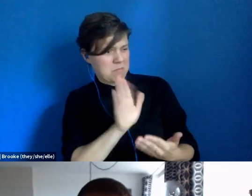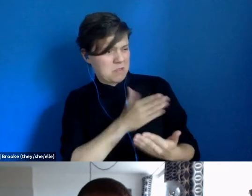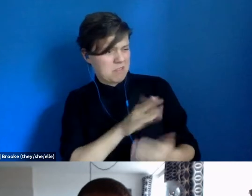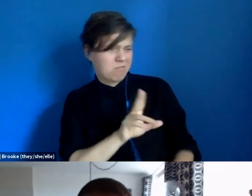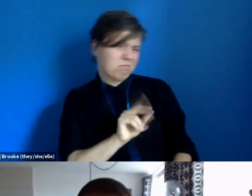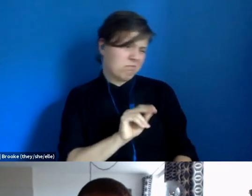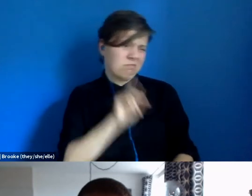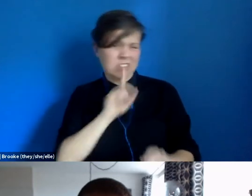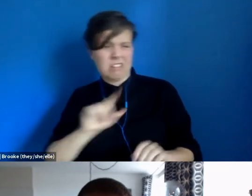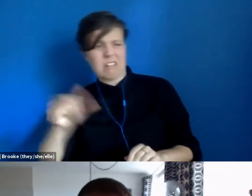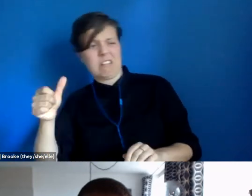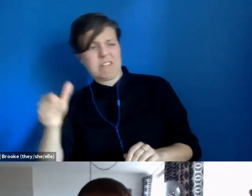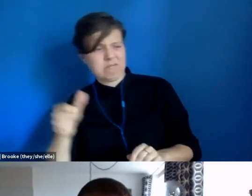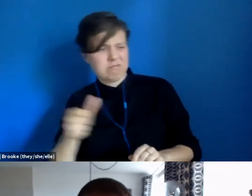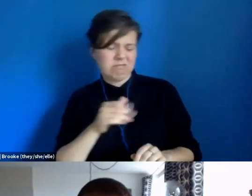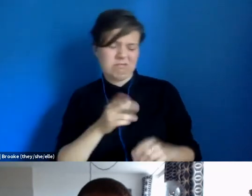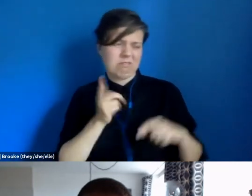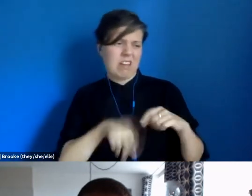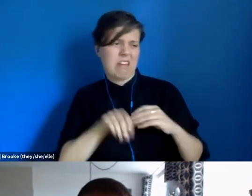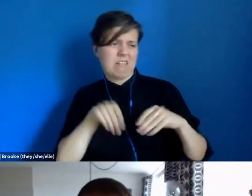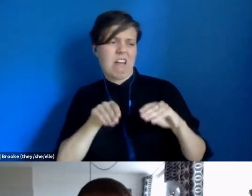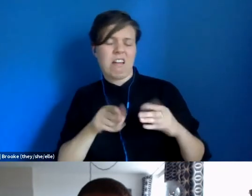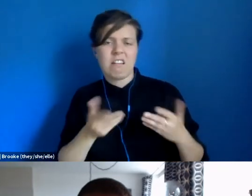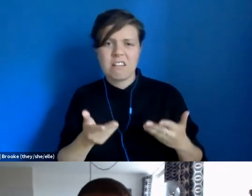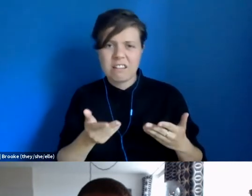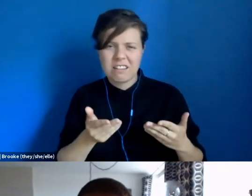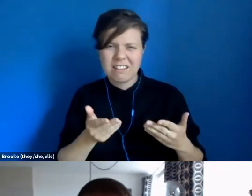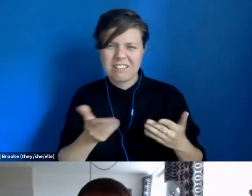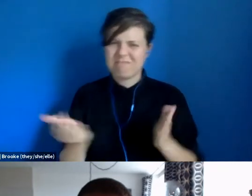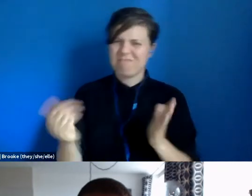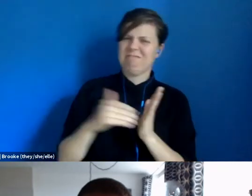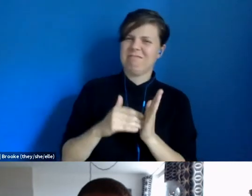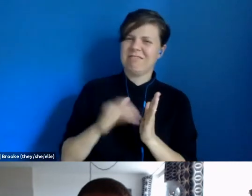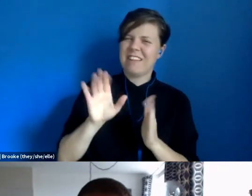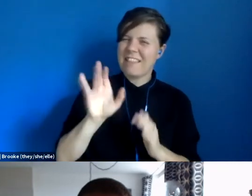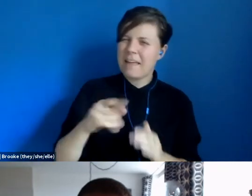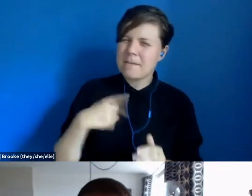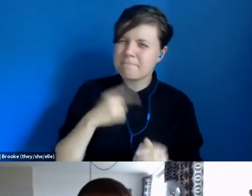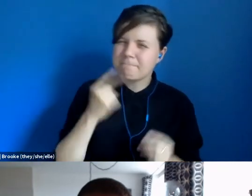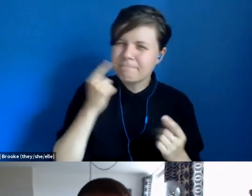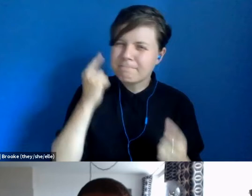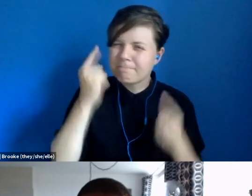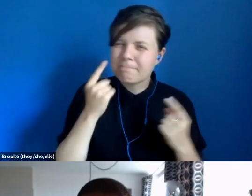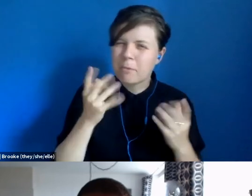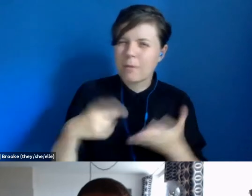to be acceptable. It's one side of that acceptable music technology that we're talking about today.